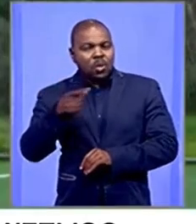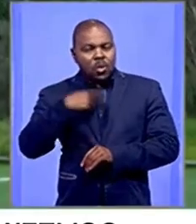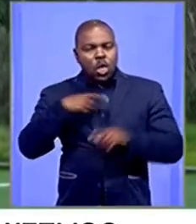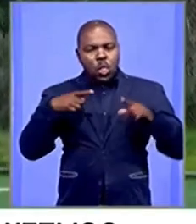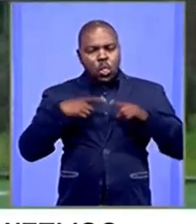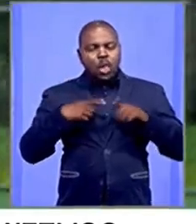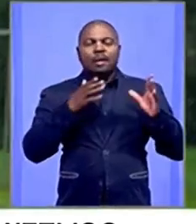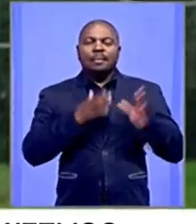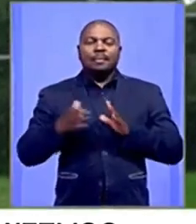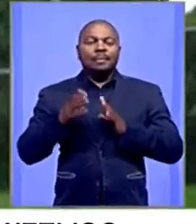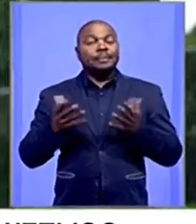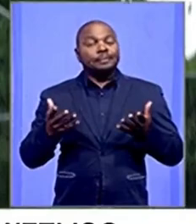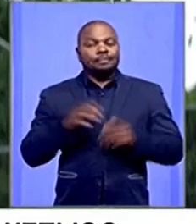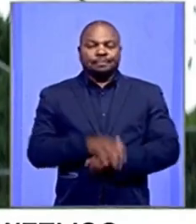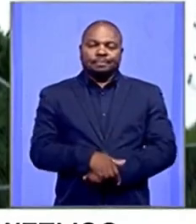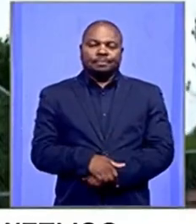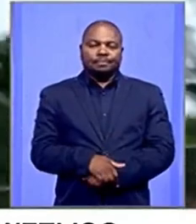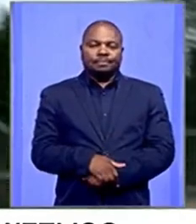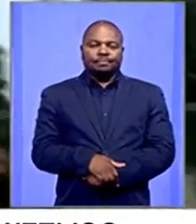for that.